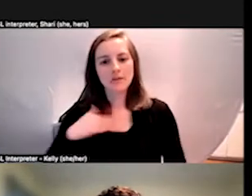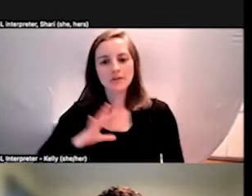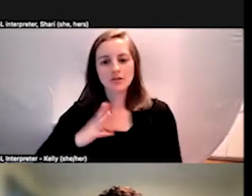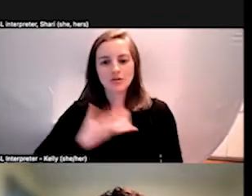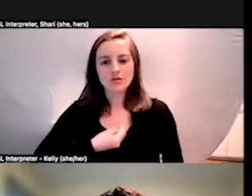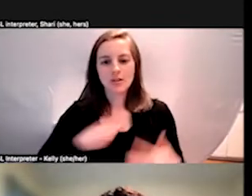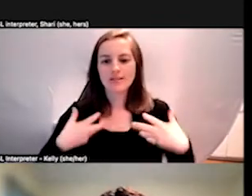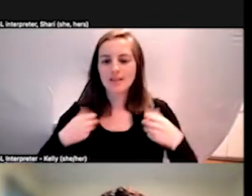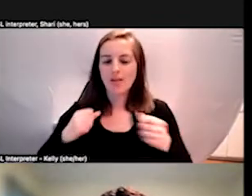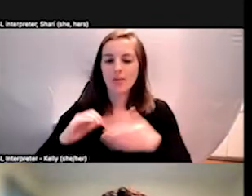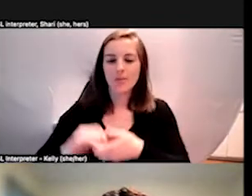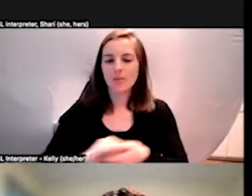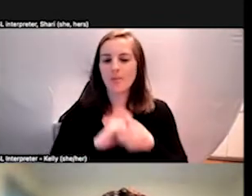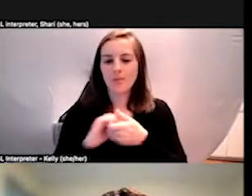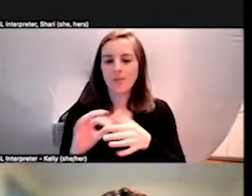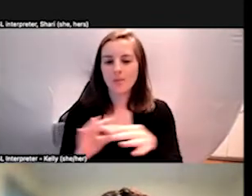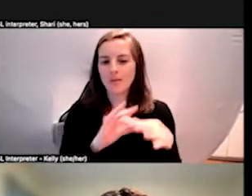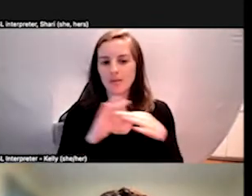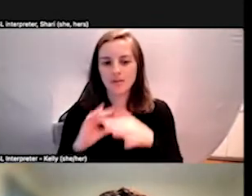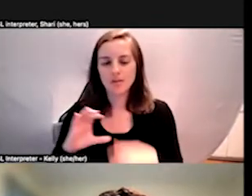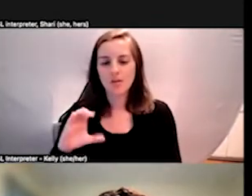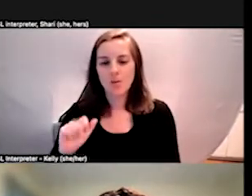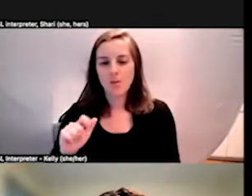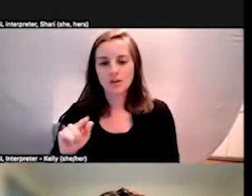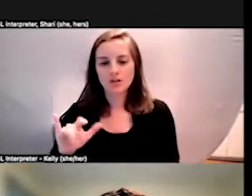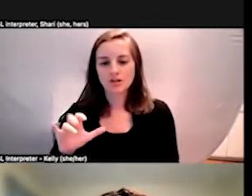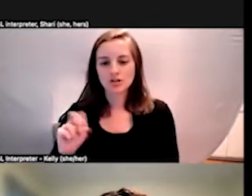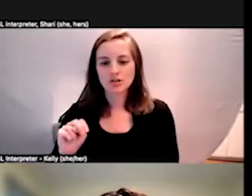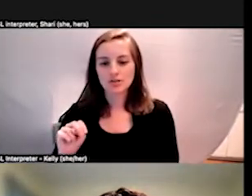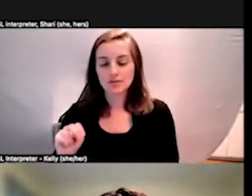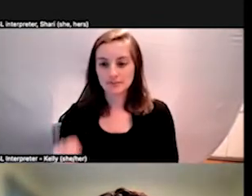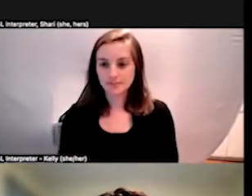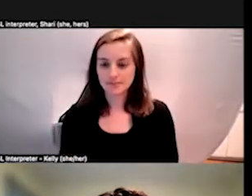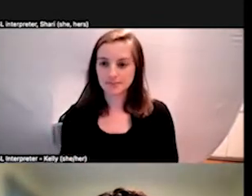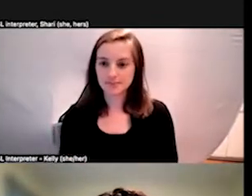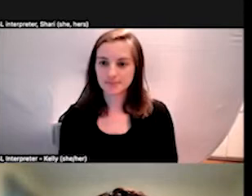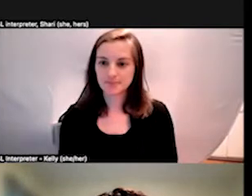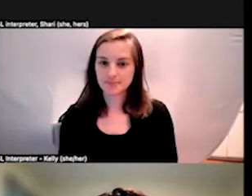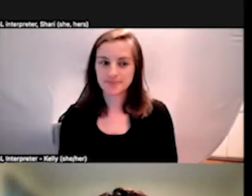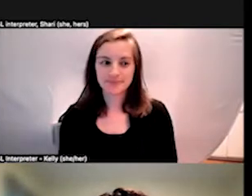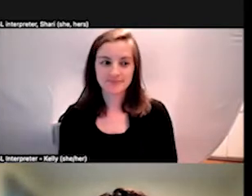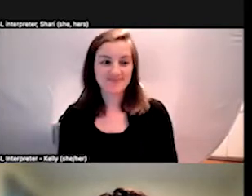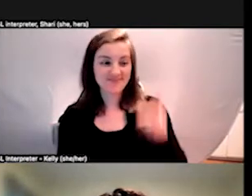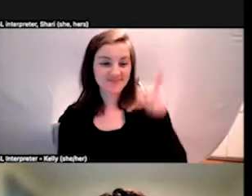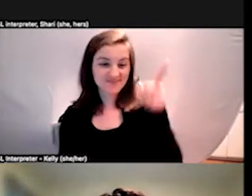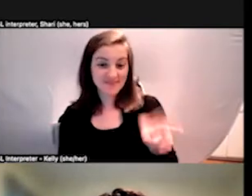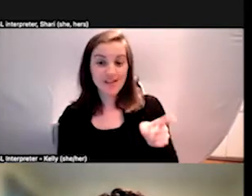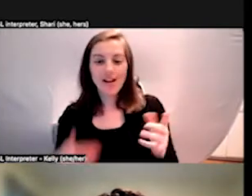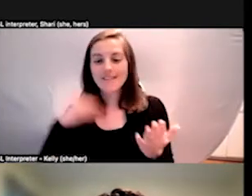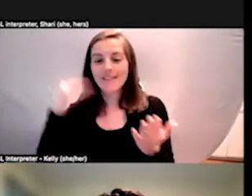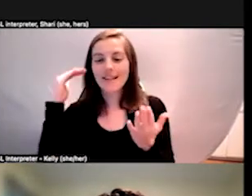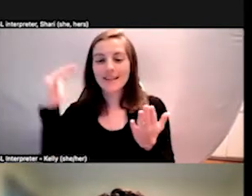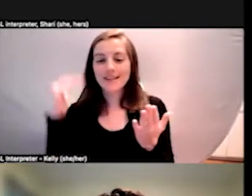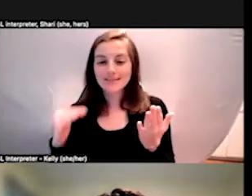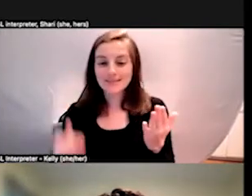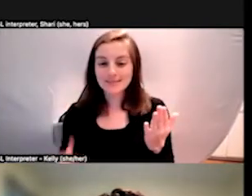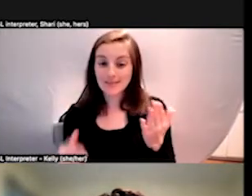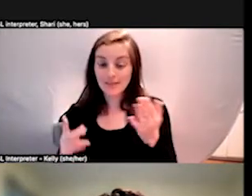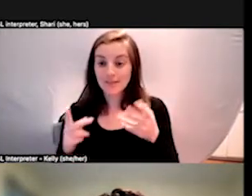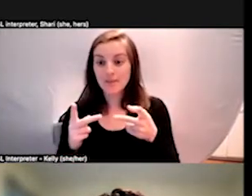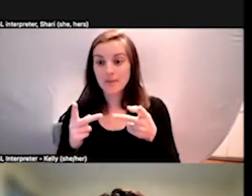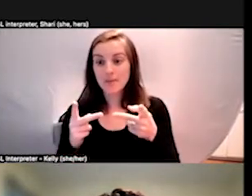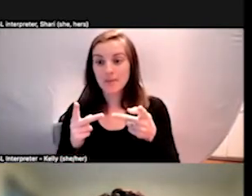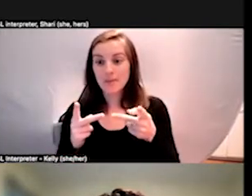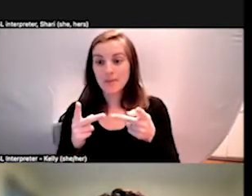think that just having kind of a general list of places that are, we